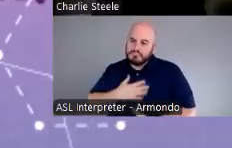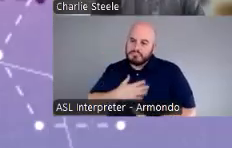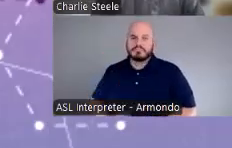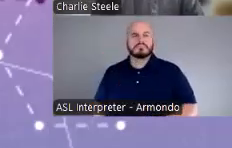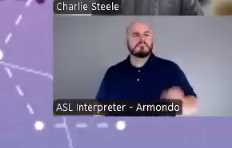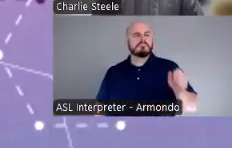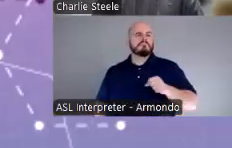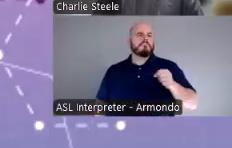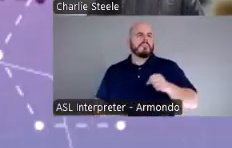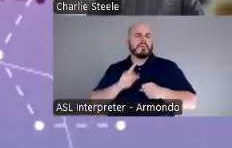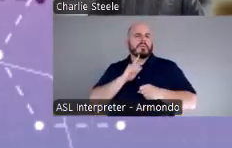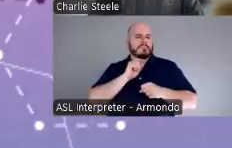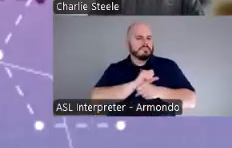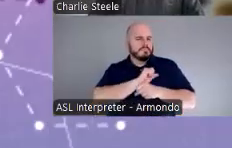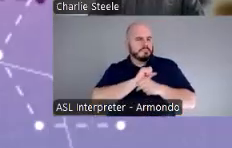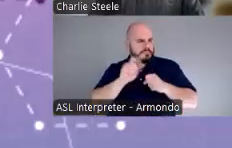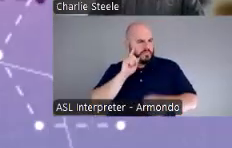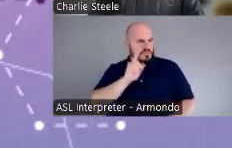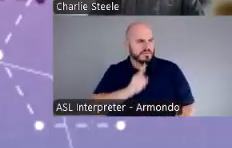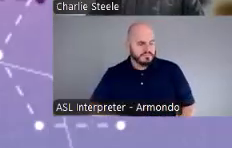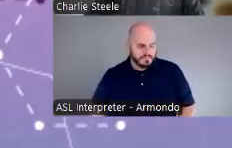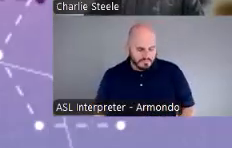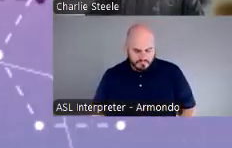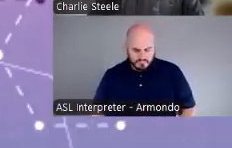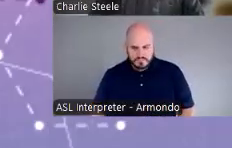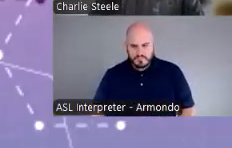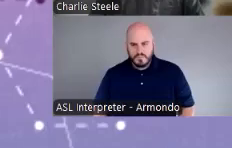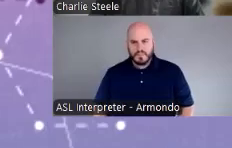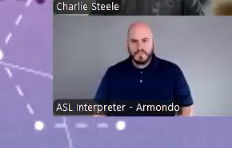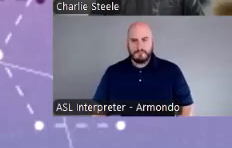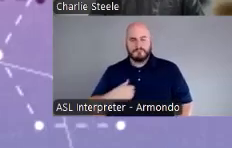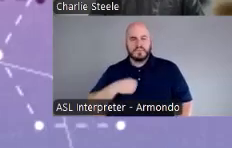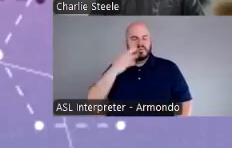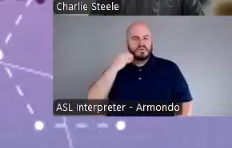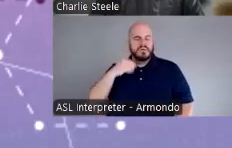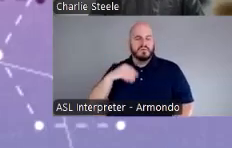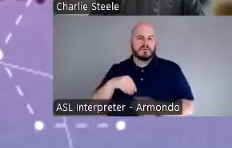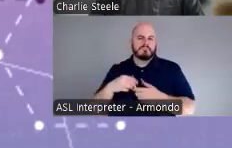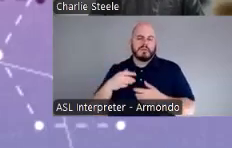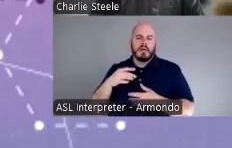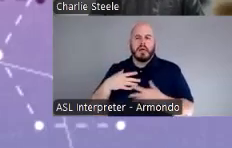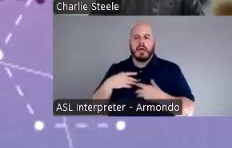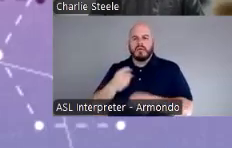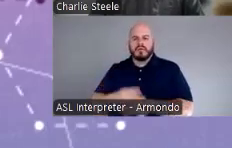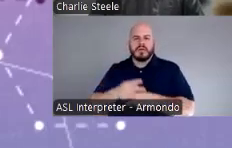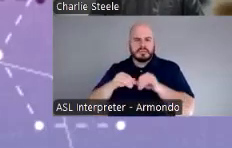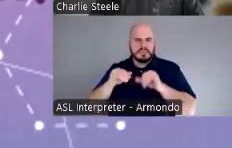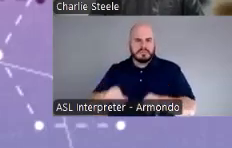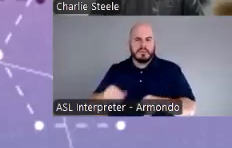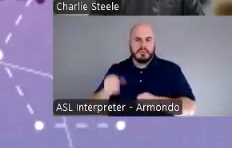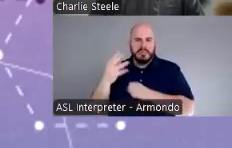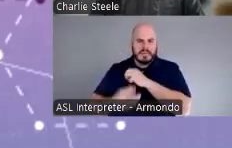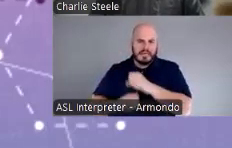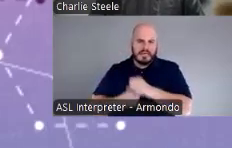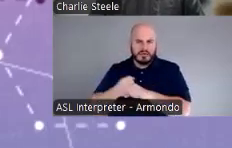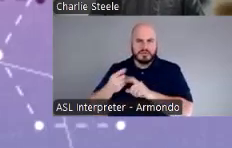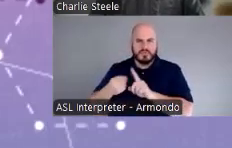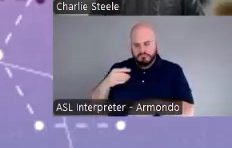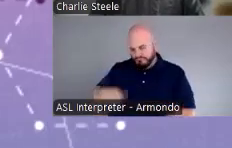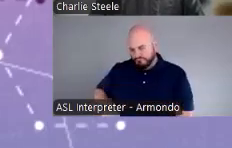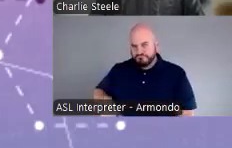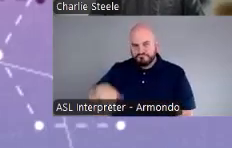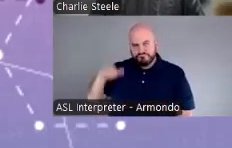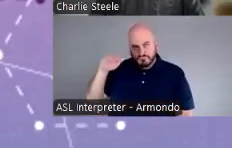absolutely. So in my experience, I've been in the healthcare system for a lot of years since I was a child.